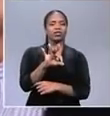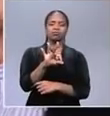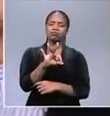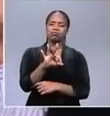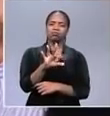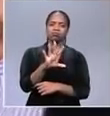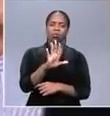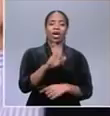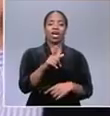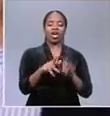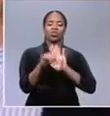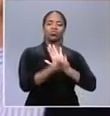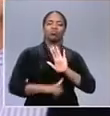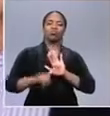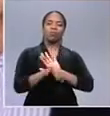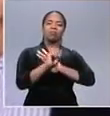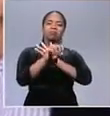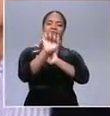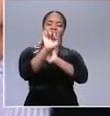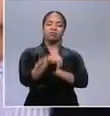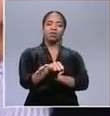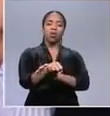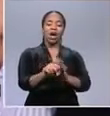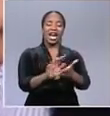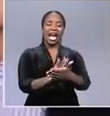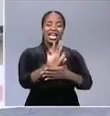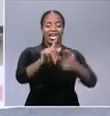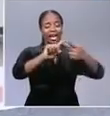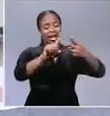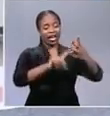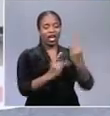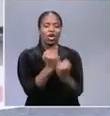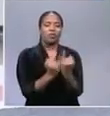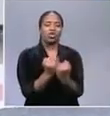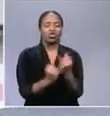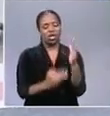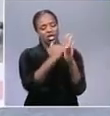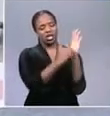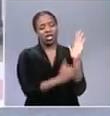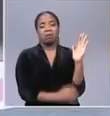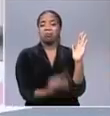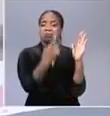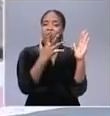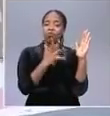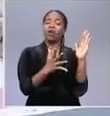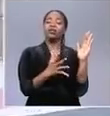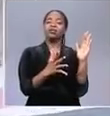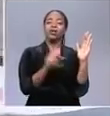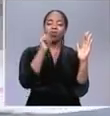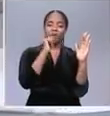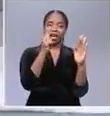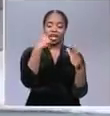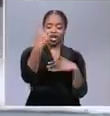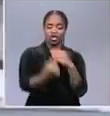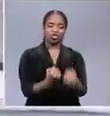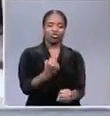a YouTube post. Biden will go up against 19 other Democratic Party presidential hopefuls when America goes to the polls next